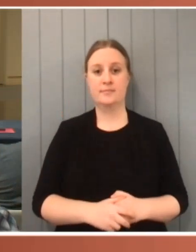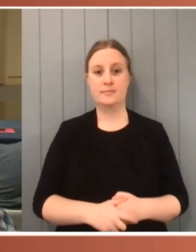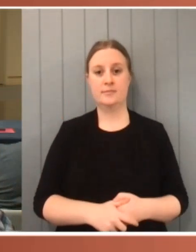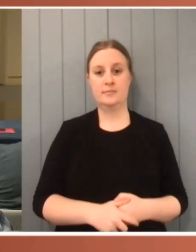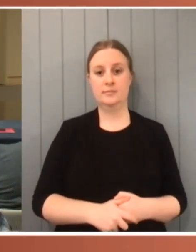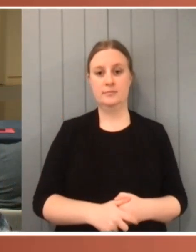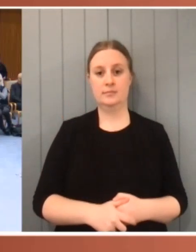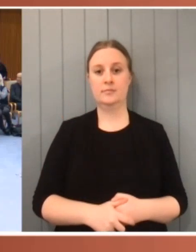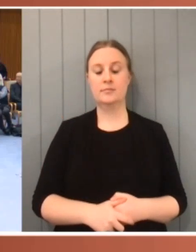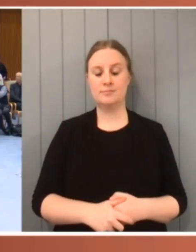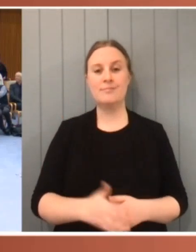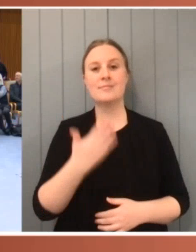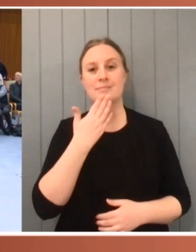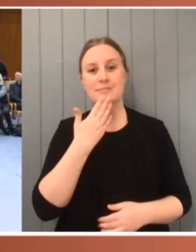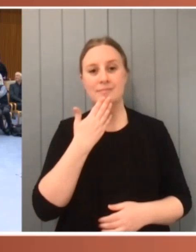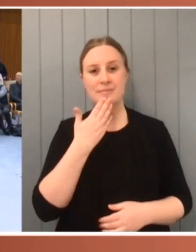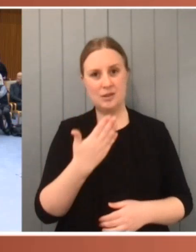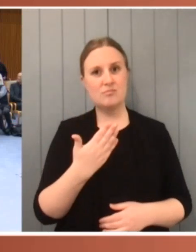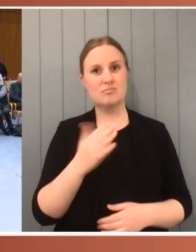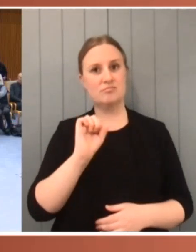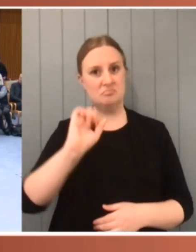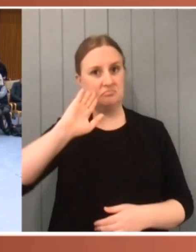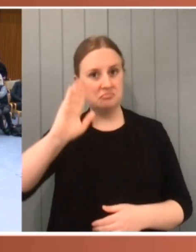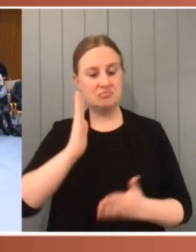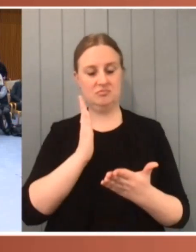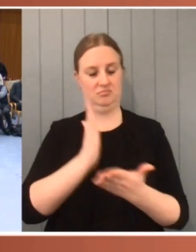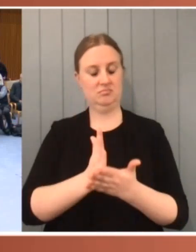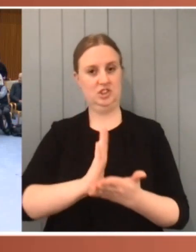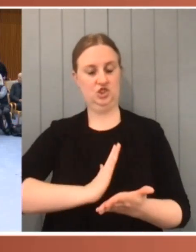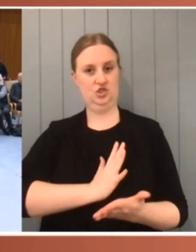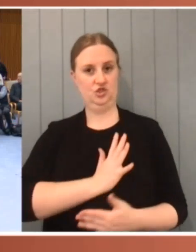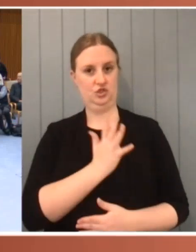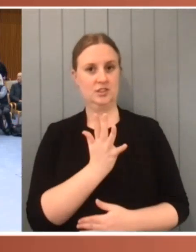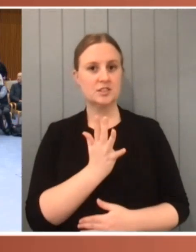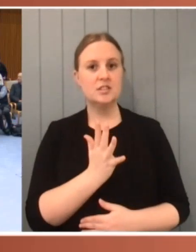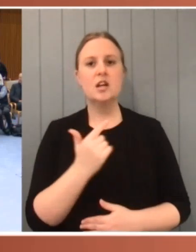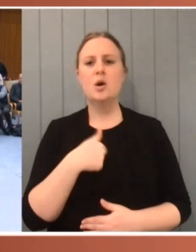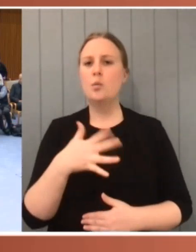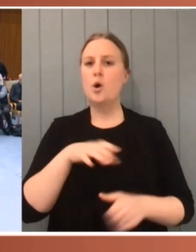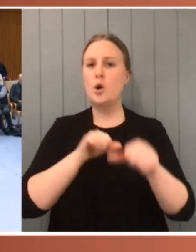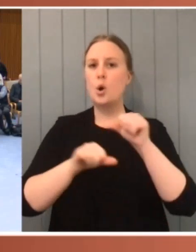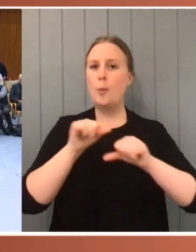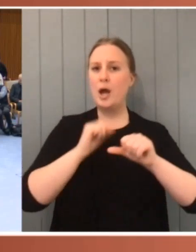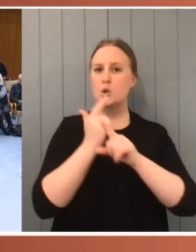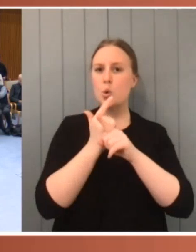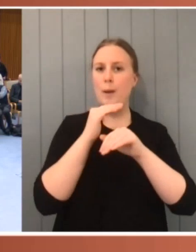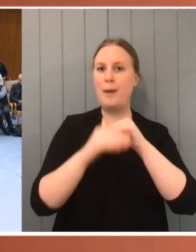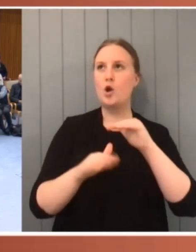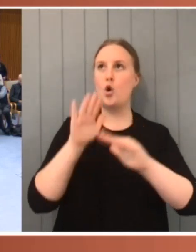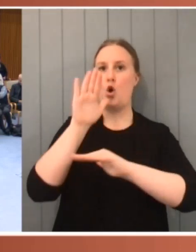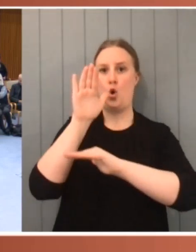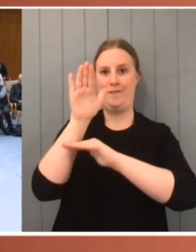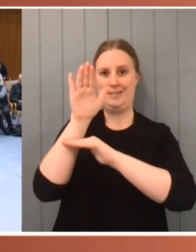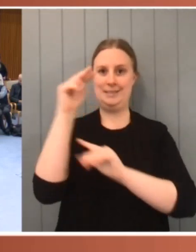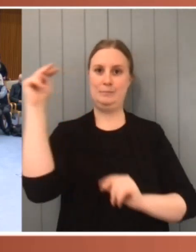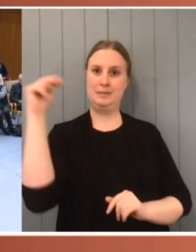Look, thanks for very interesting lectures. I'd like to go back to the international view. With the emergence